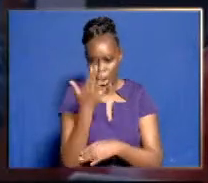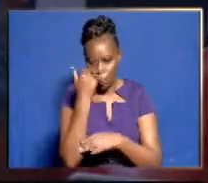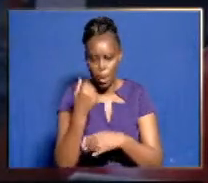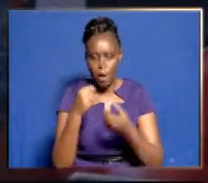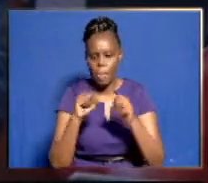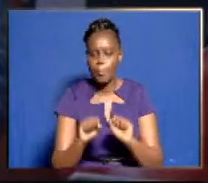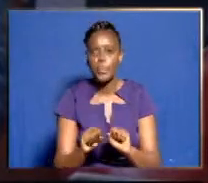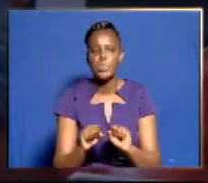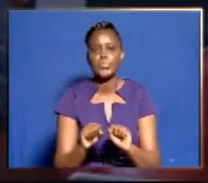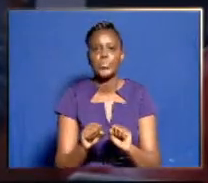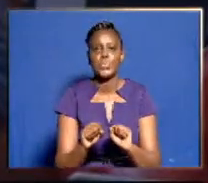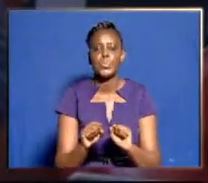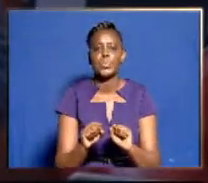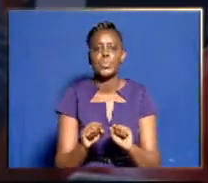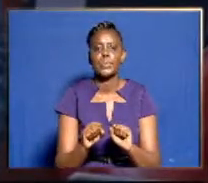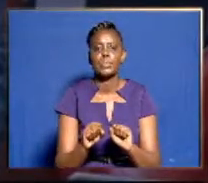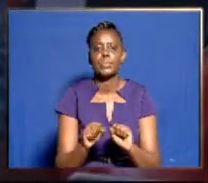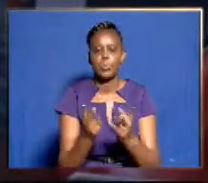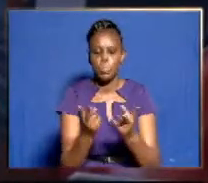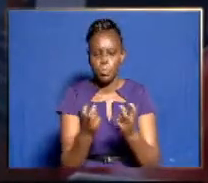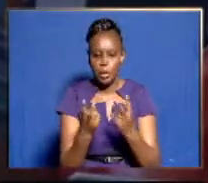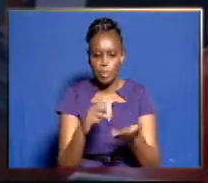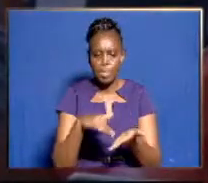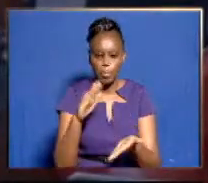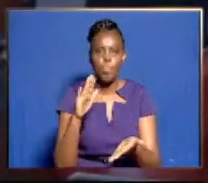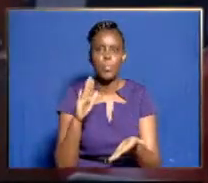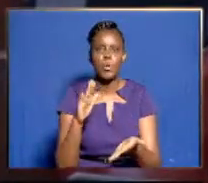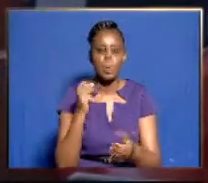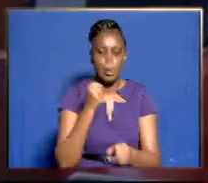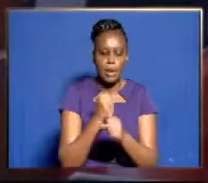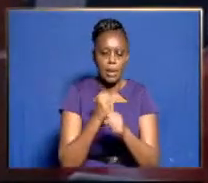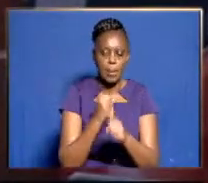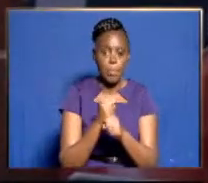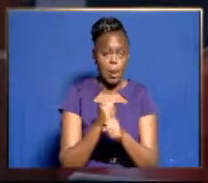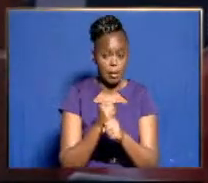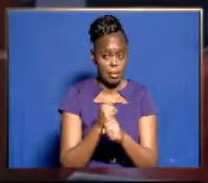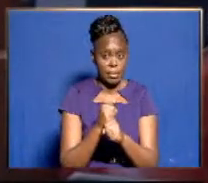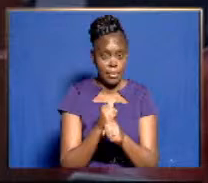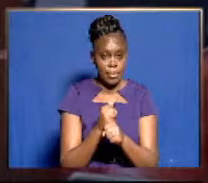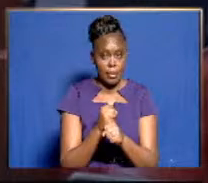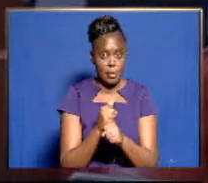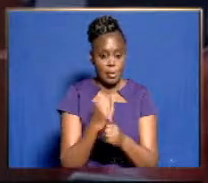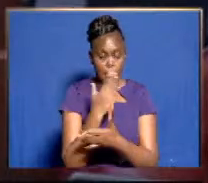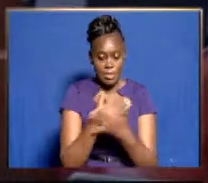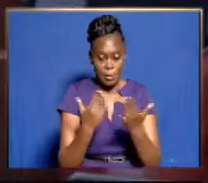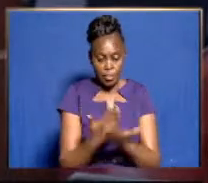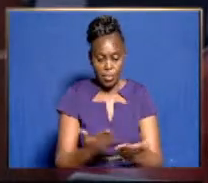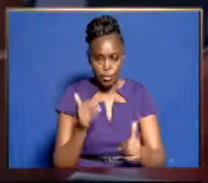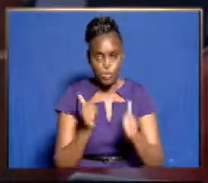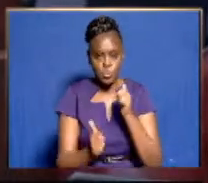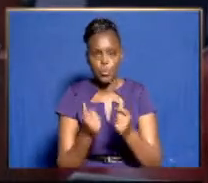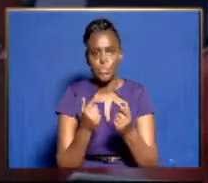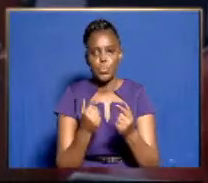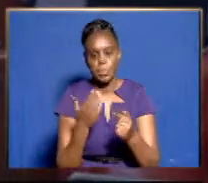able to attract more riba exports. And some of the things that we have discovered, Honorable